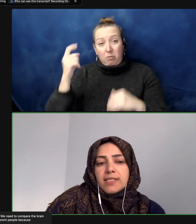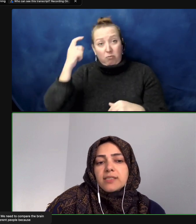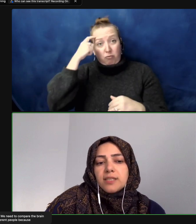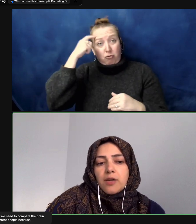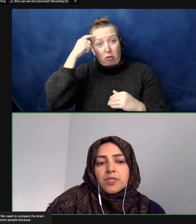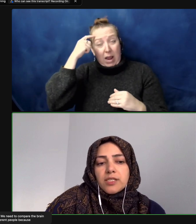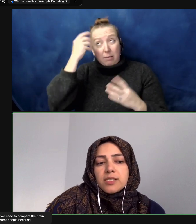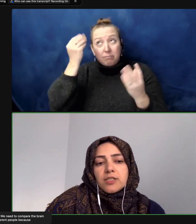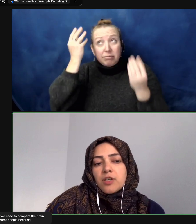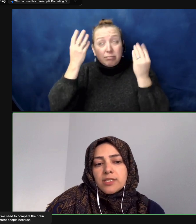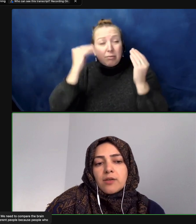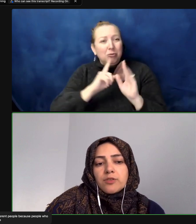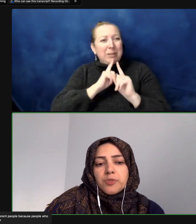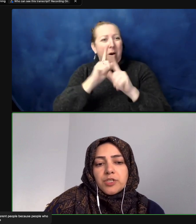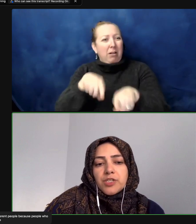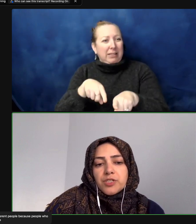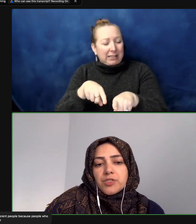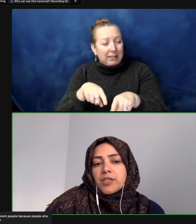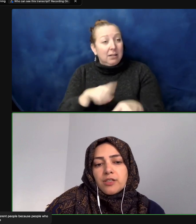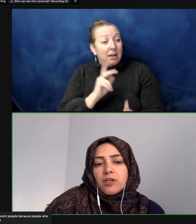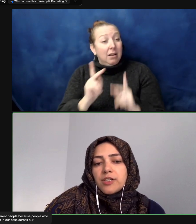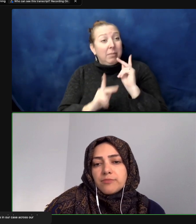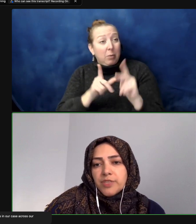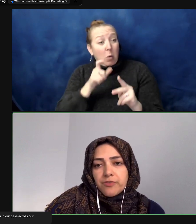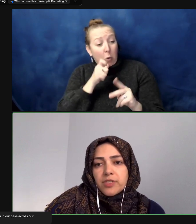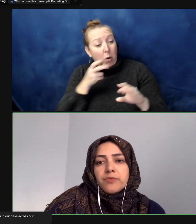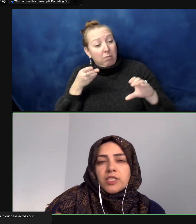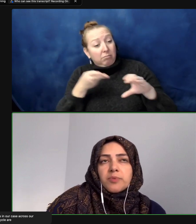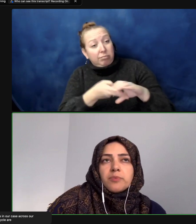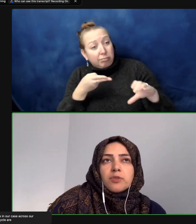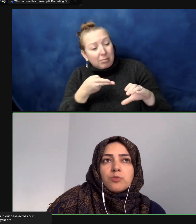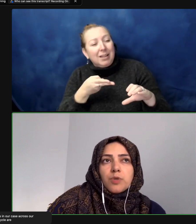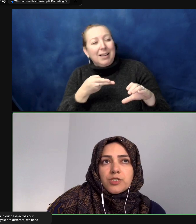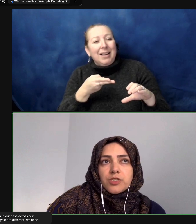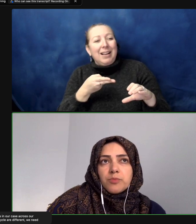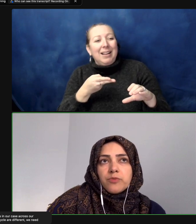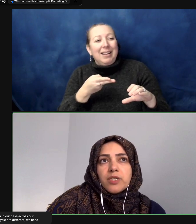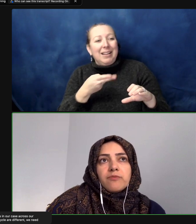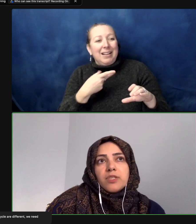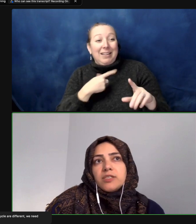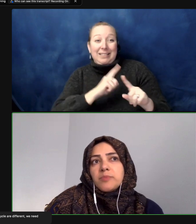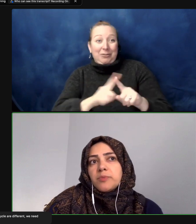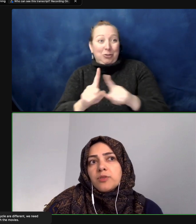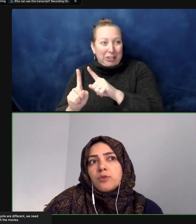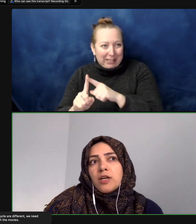perform the task in our case across our communication cycle are different. We need people who watch the